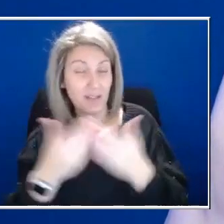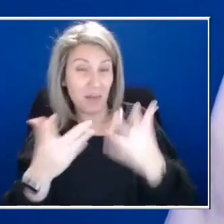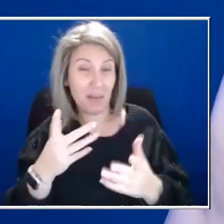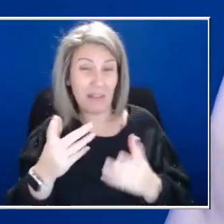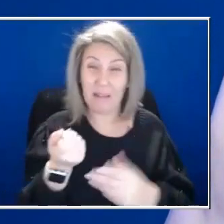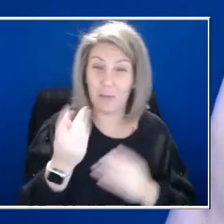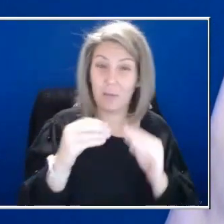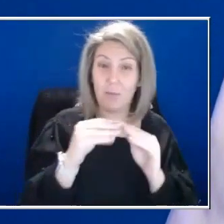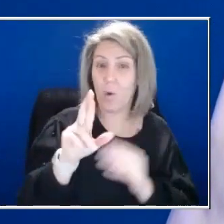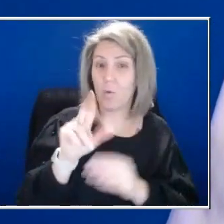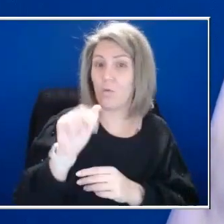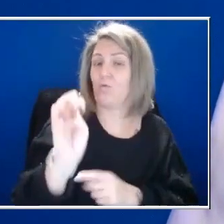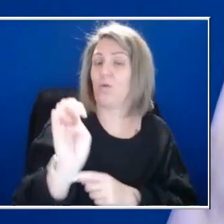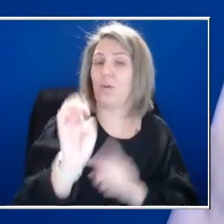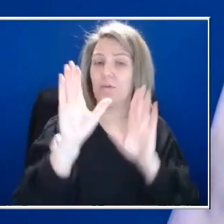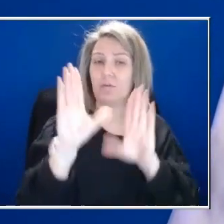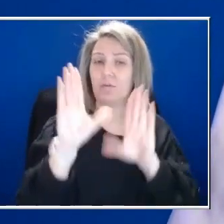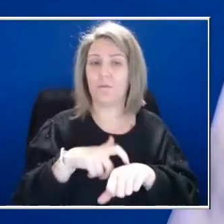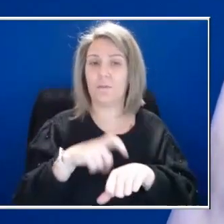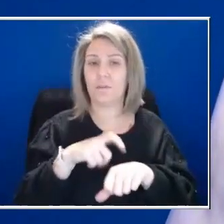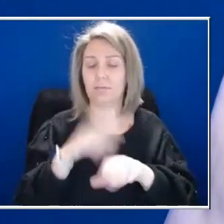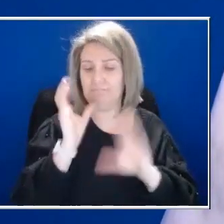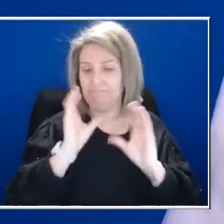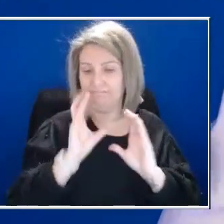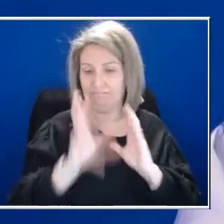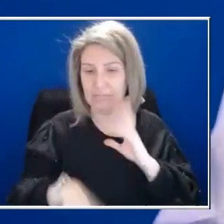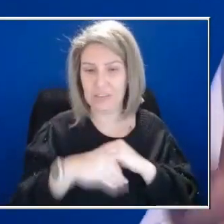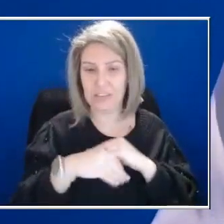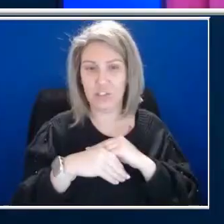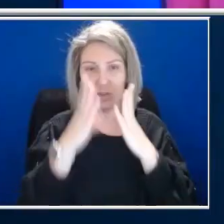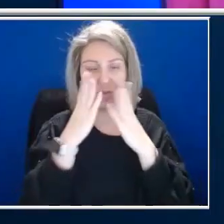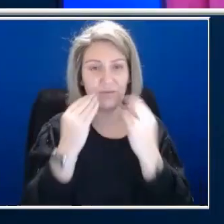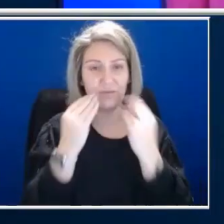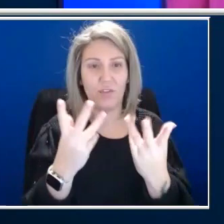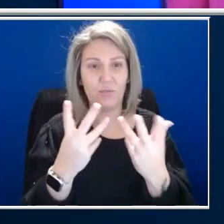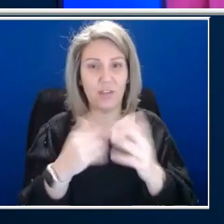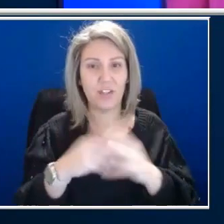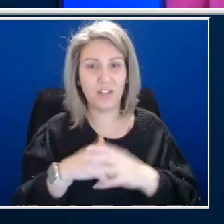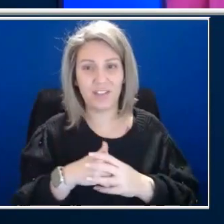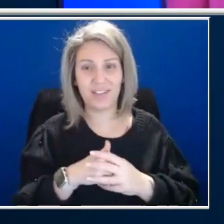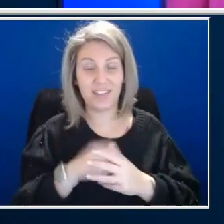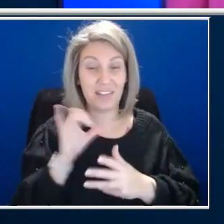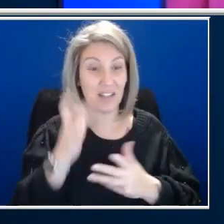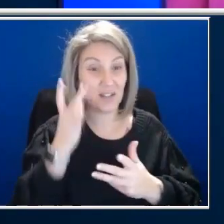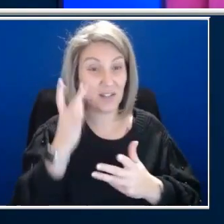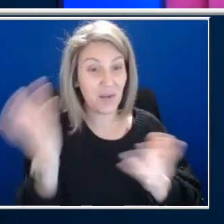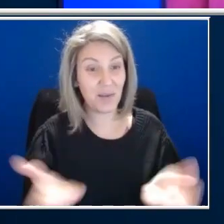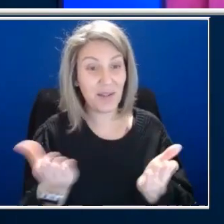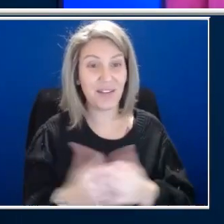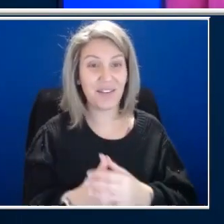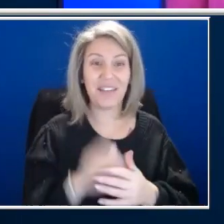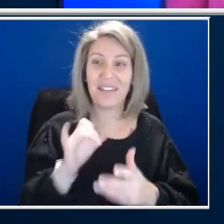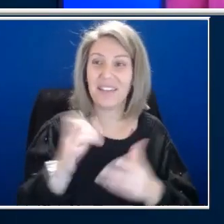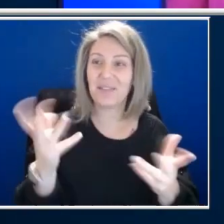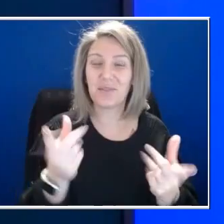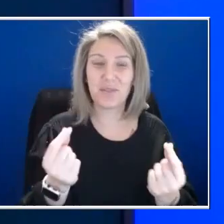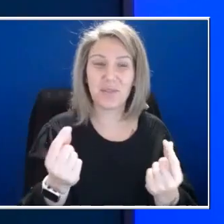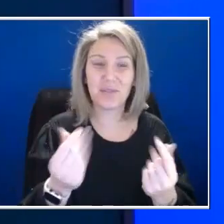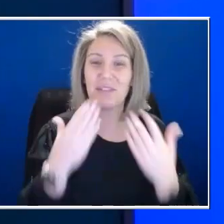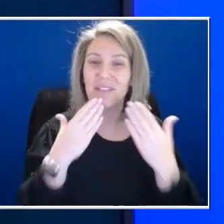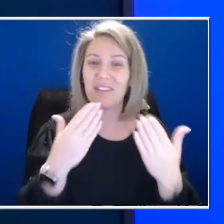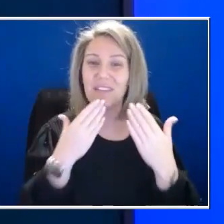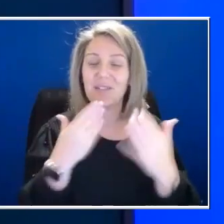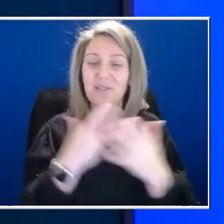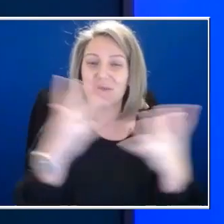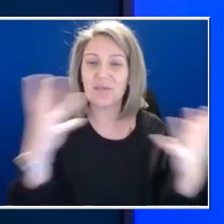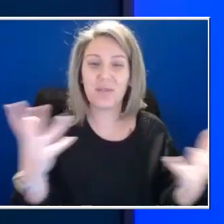great time to seek additional information. And that's exactly why we're here. That's what you do. All right, Dr. Williamson, thank you so much. Thank you